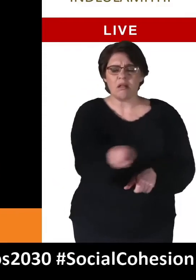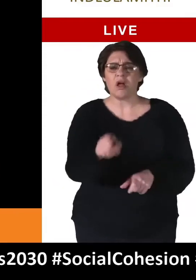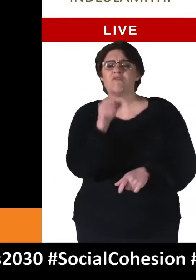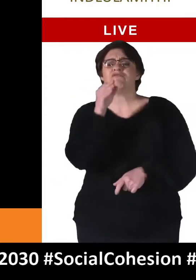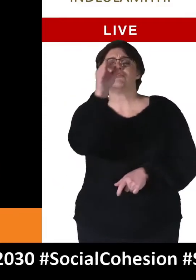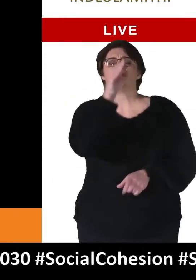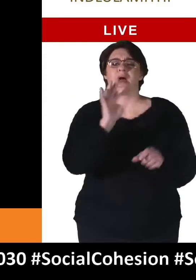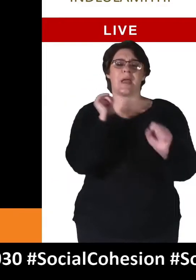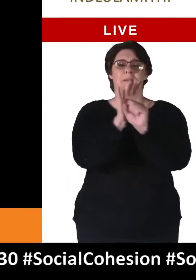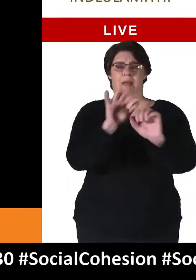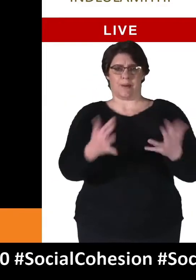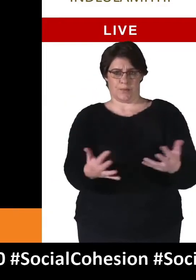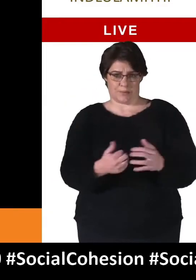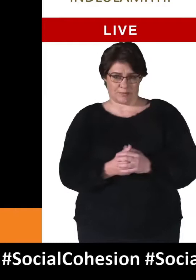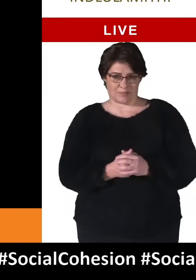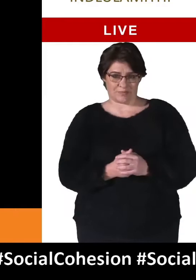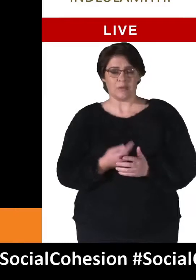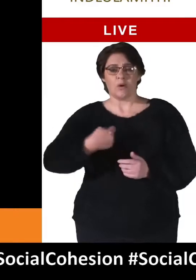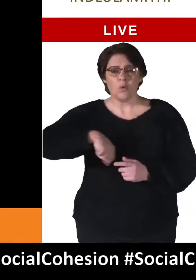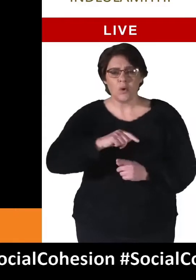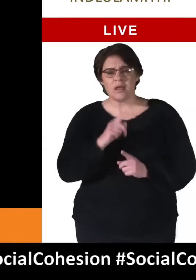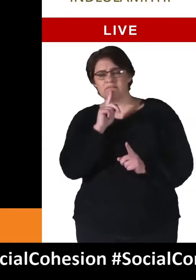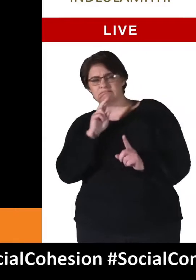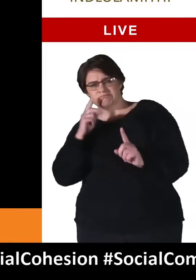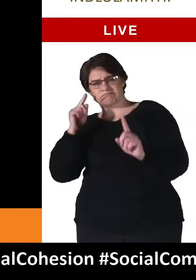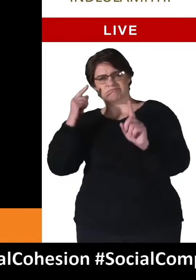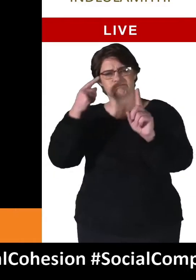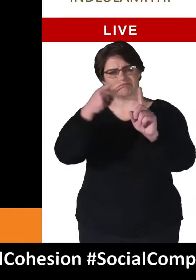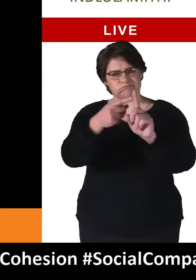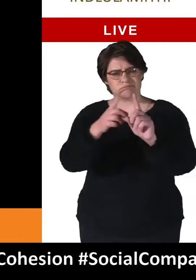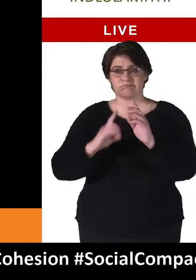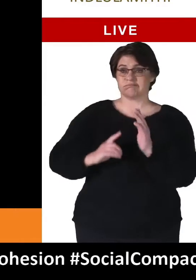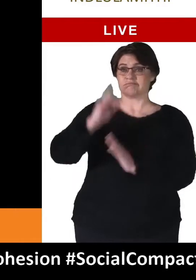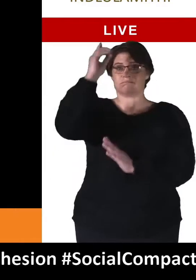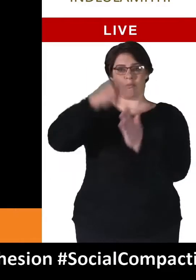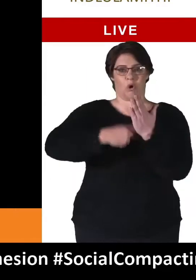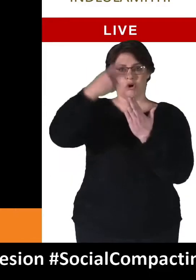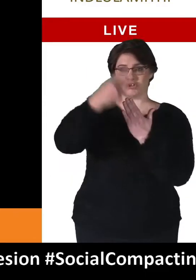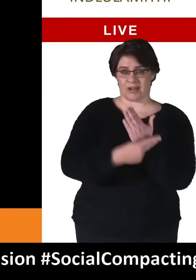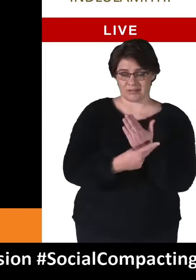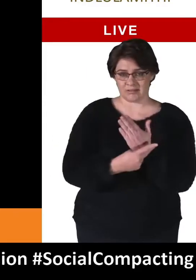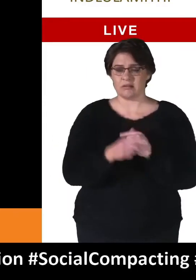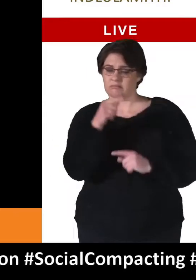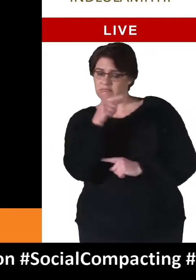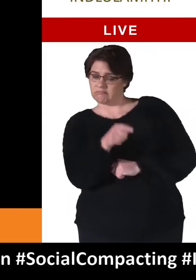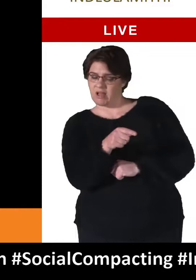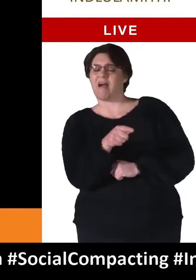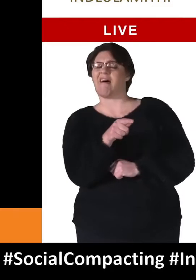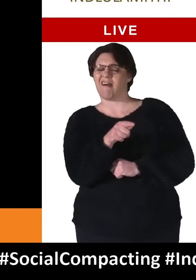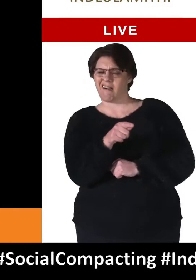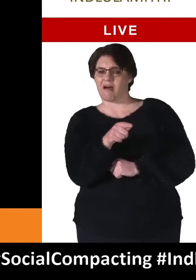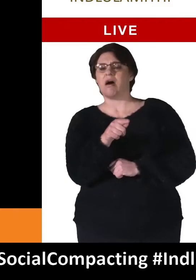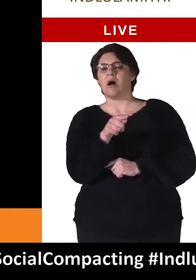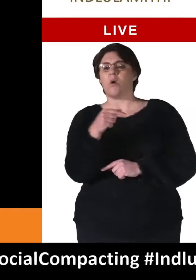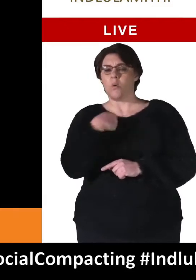future. As we journey in the evolution of Indlulamithi program, we have, in the selection